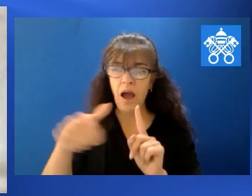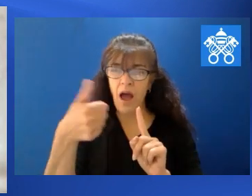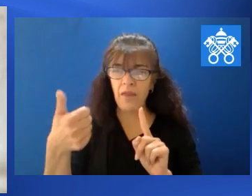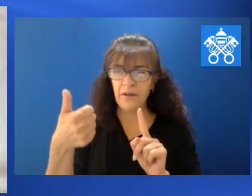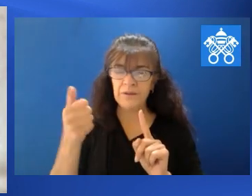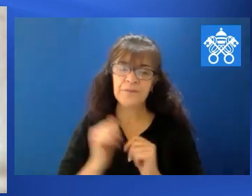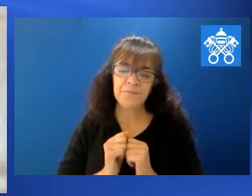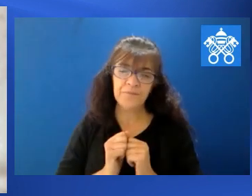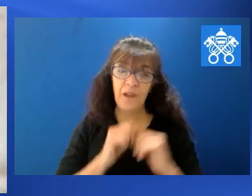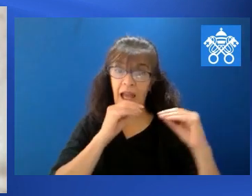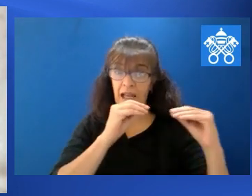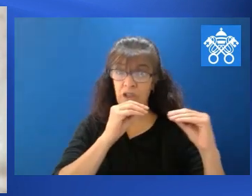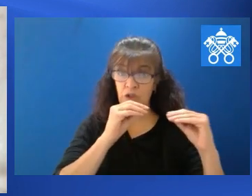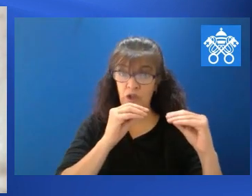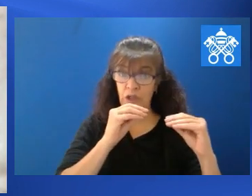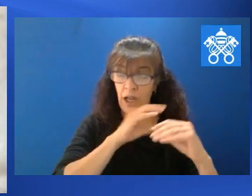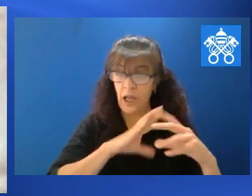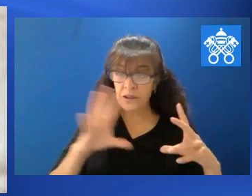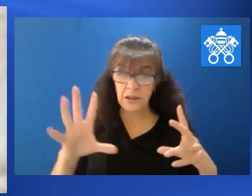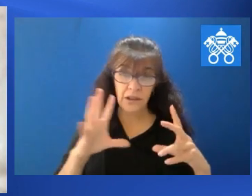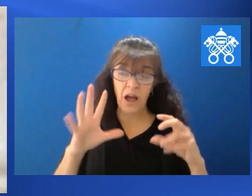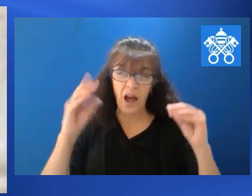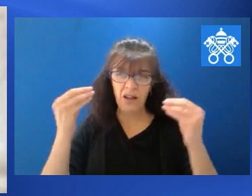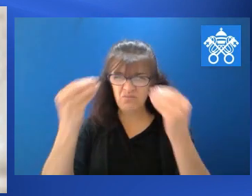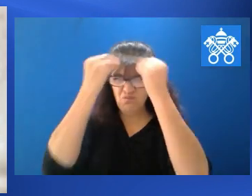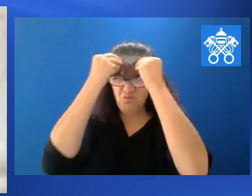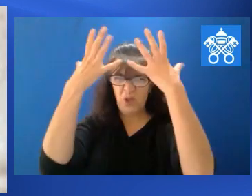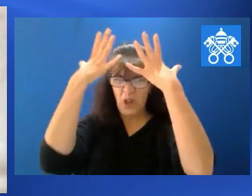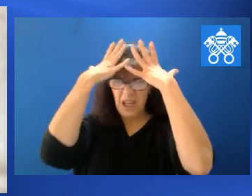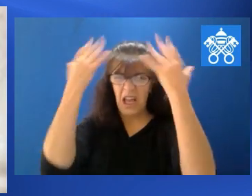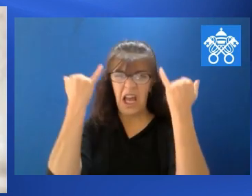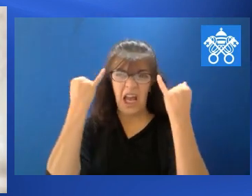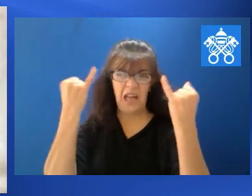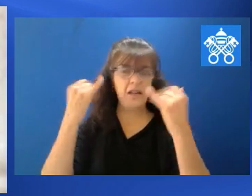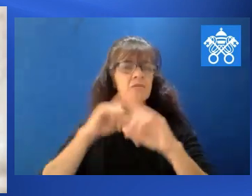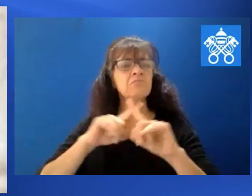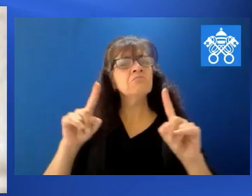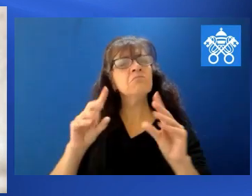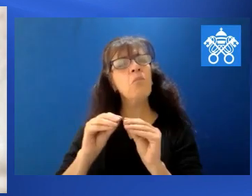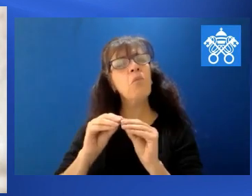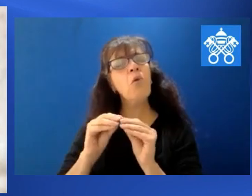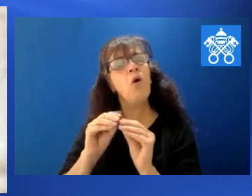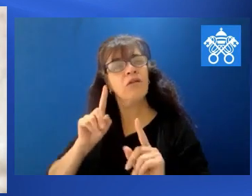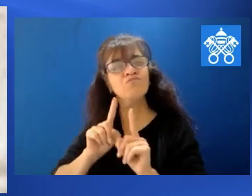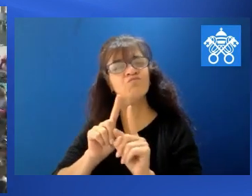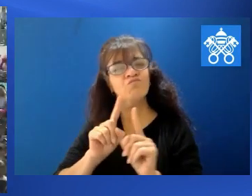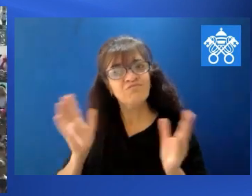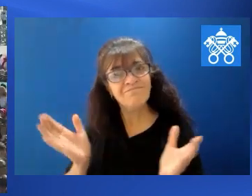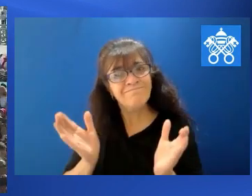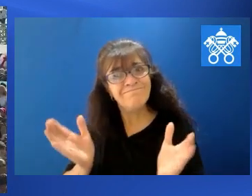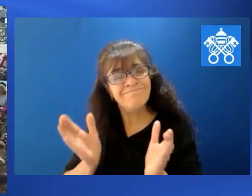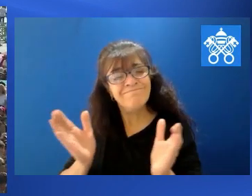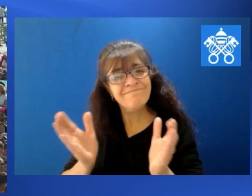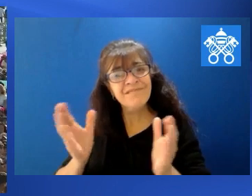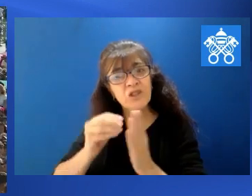Education, he said, consists not in filling heads with ideas, but is more about accompanying and encouraging students along their path of human